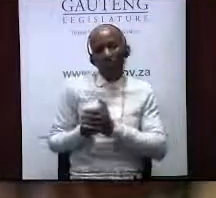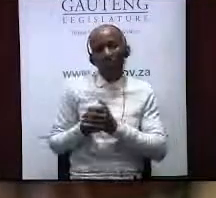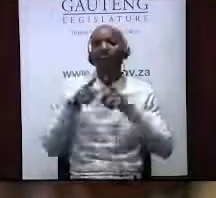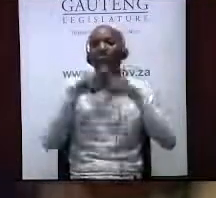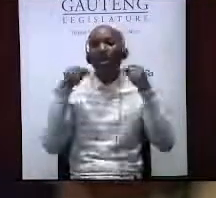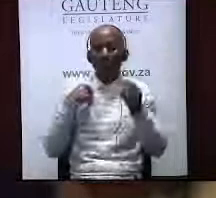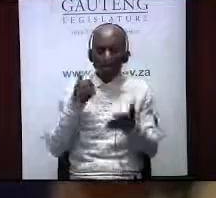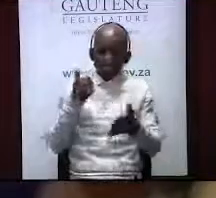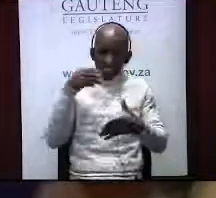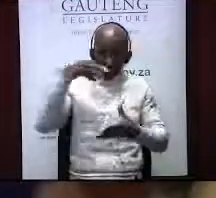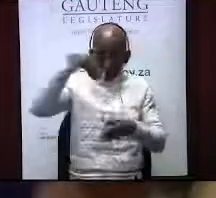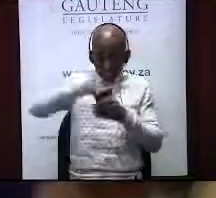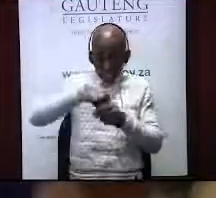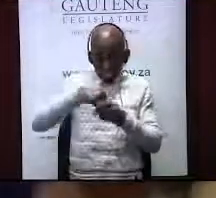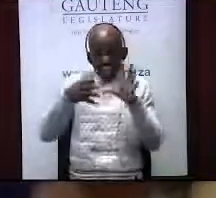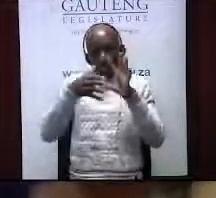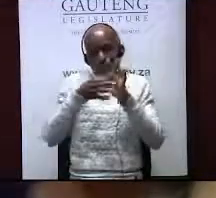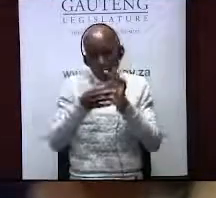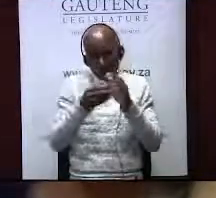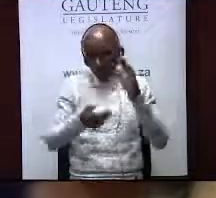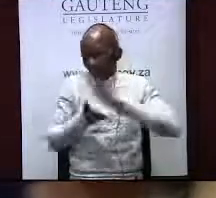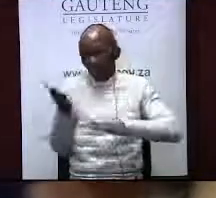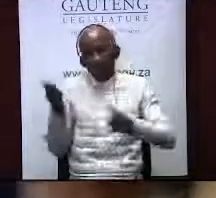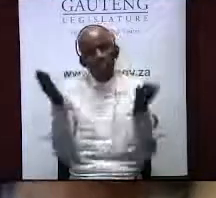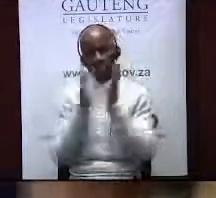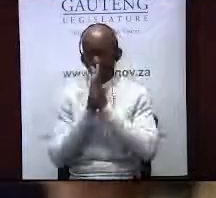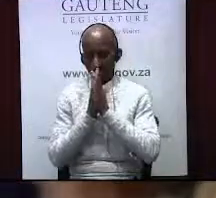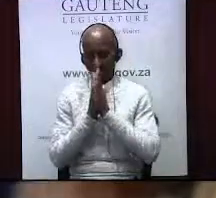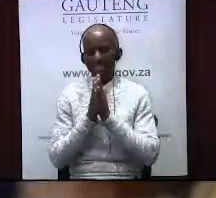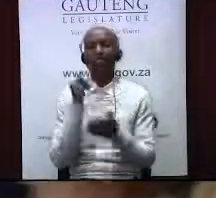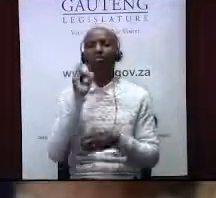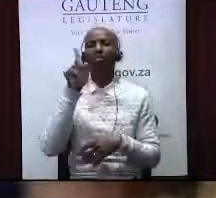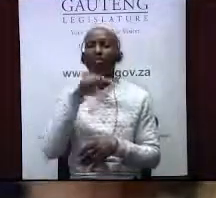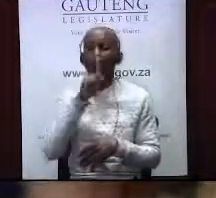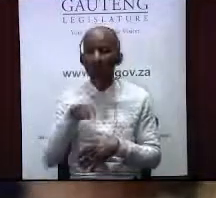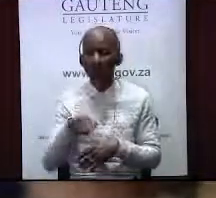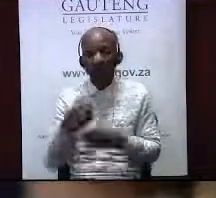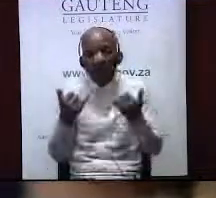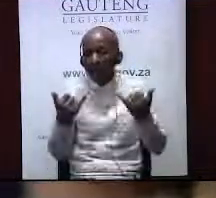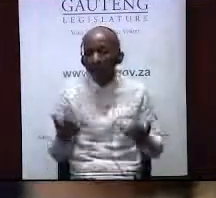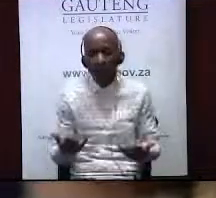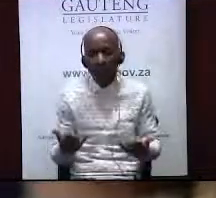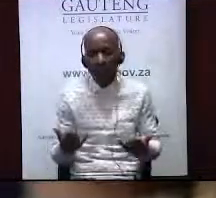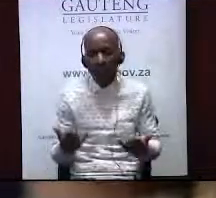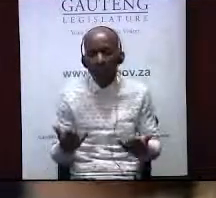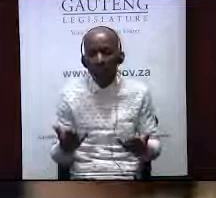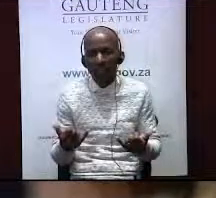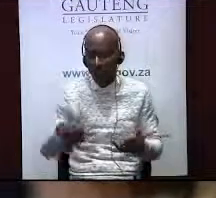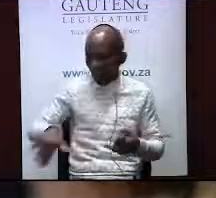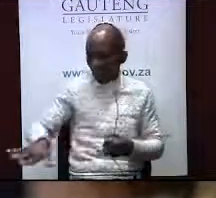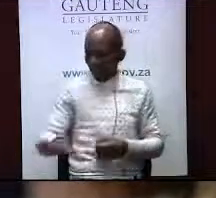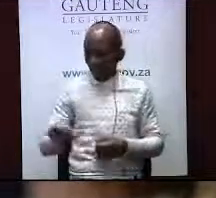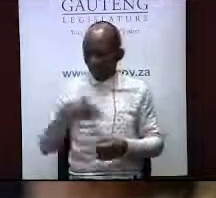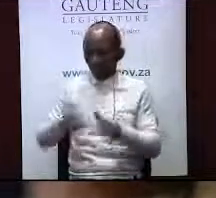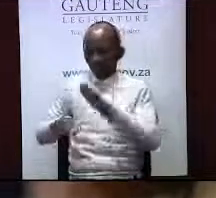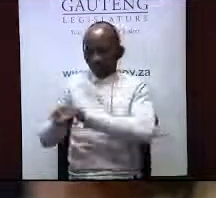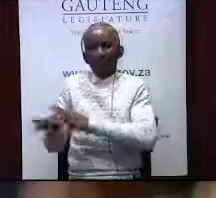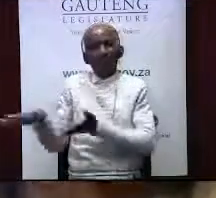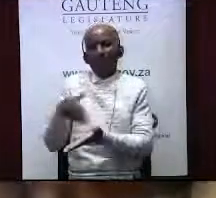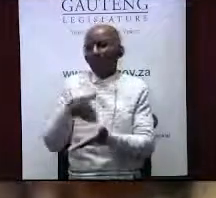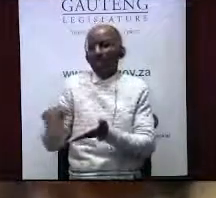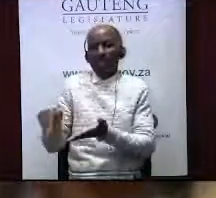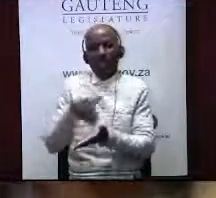kerekeng ke molato. So there was no place ko ne ke tla tshabela